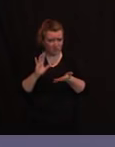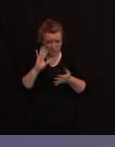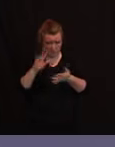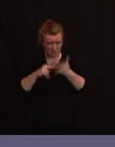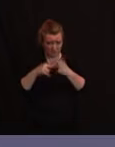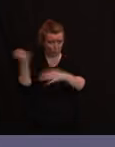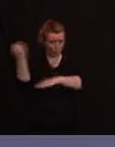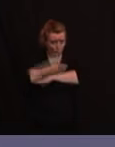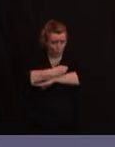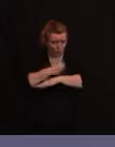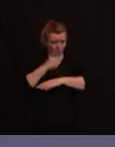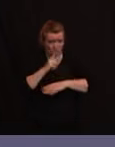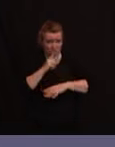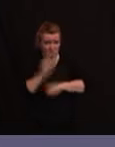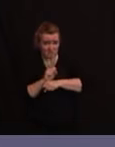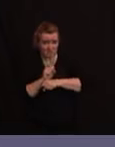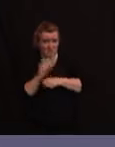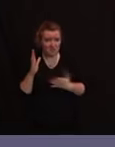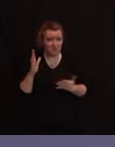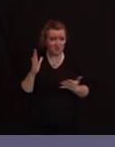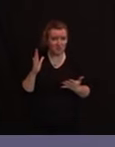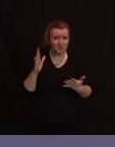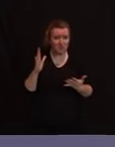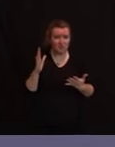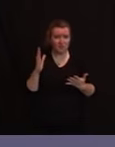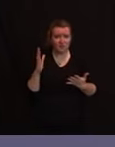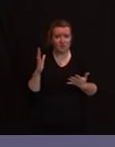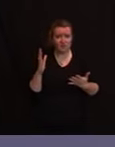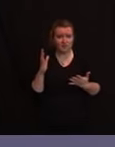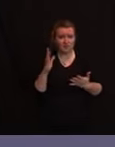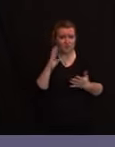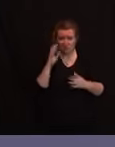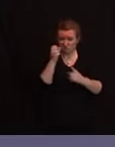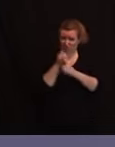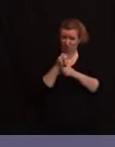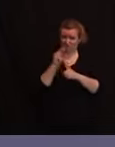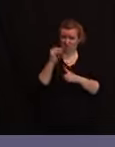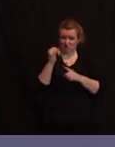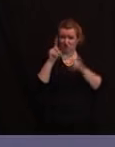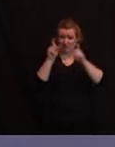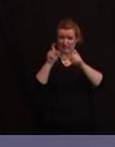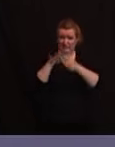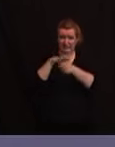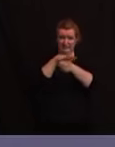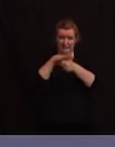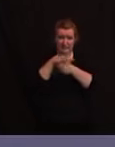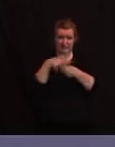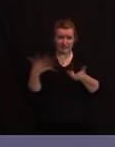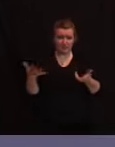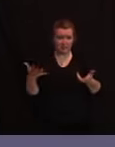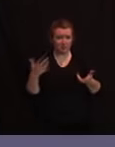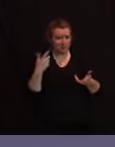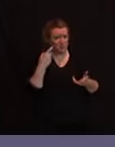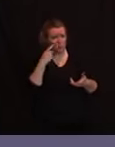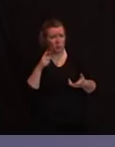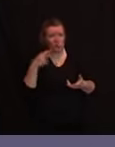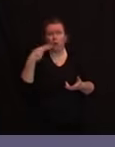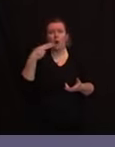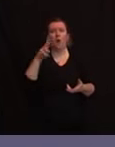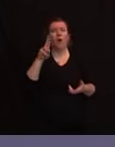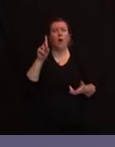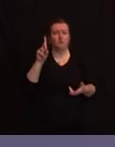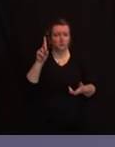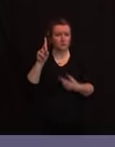so, will this impact New Jersey testing sites? We've also seen that HUD is moving quickly to make over $82